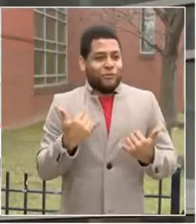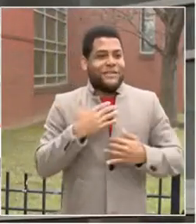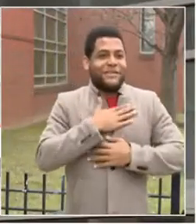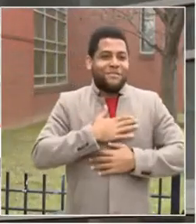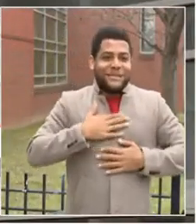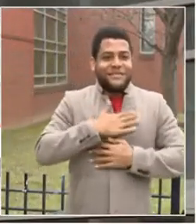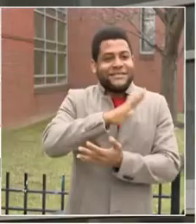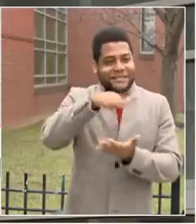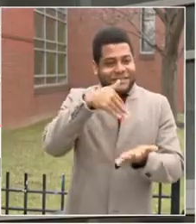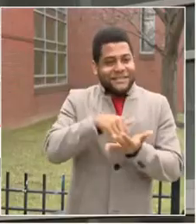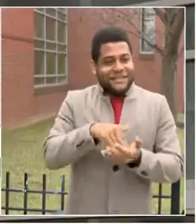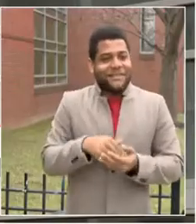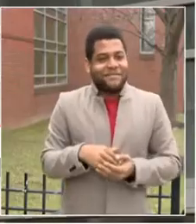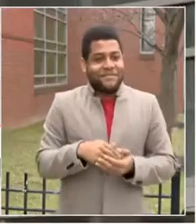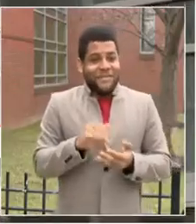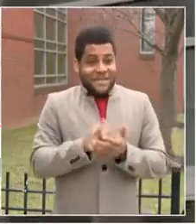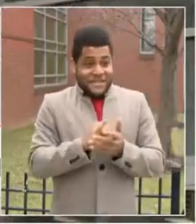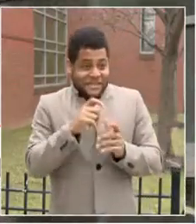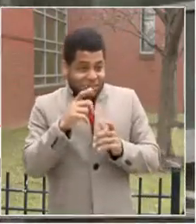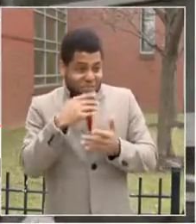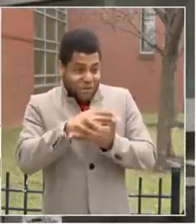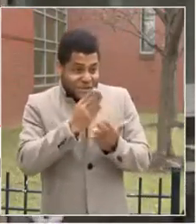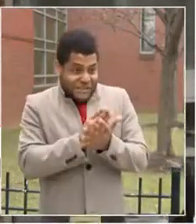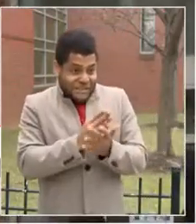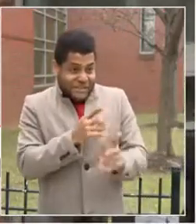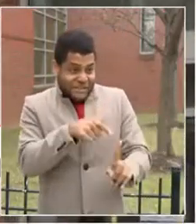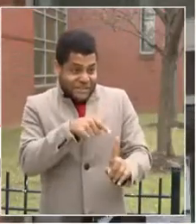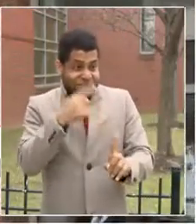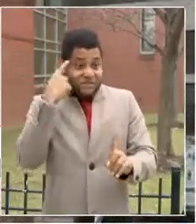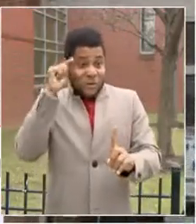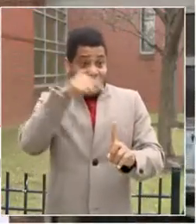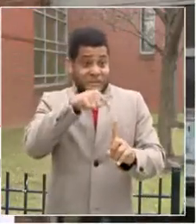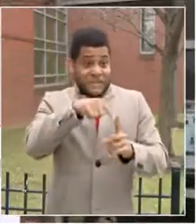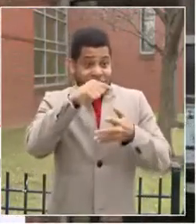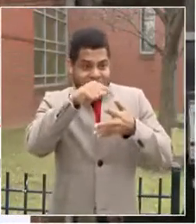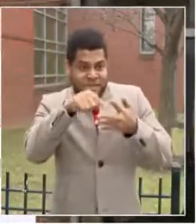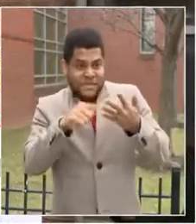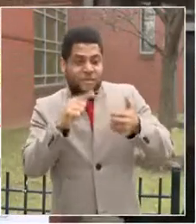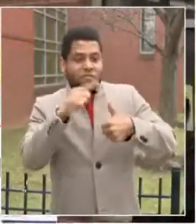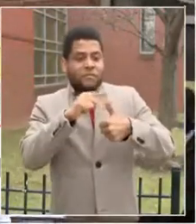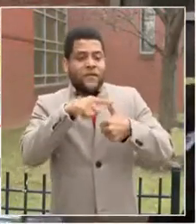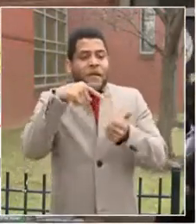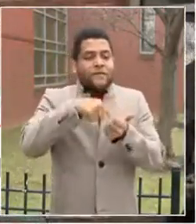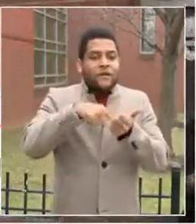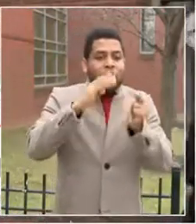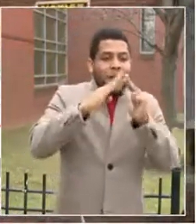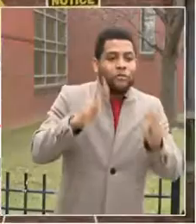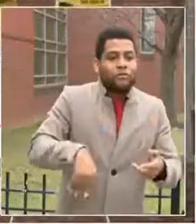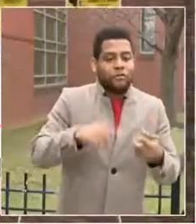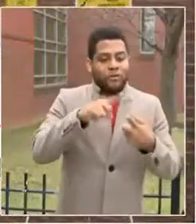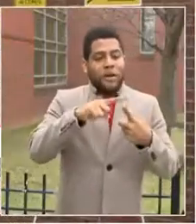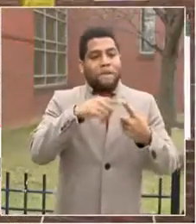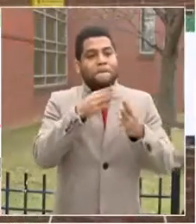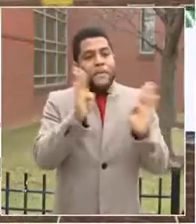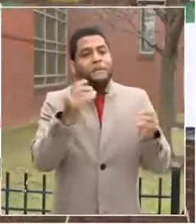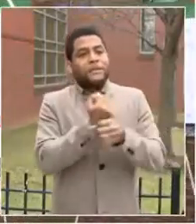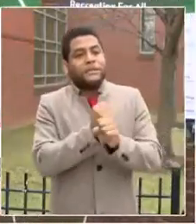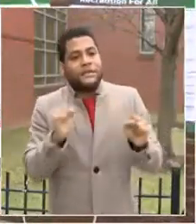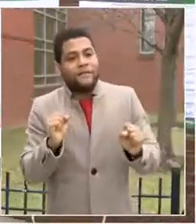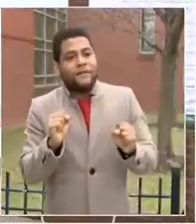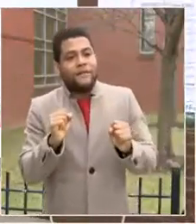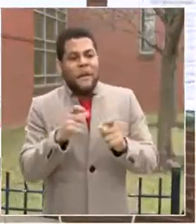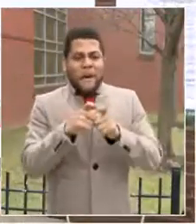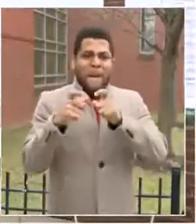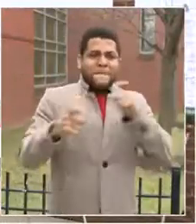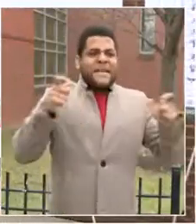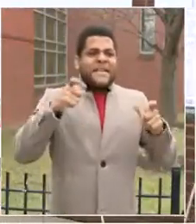things, affordable housing, public safety, it's also very big for parks and